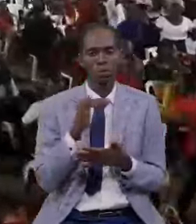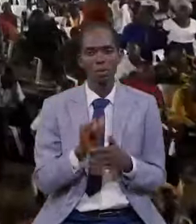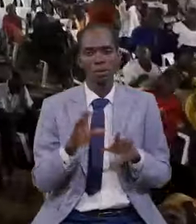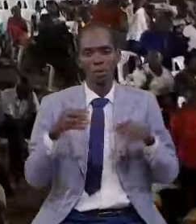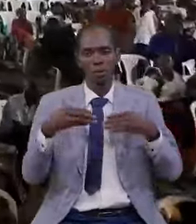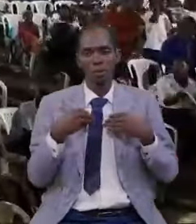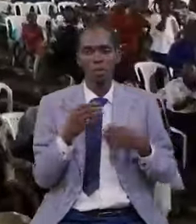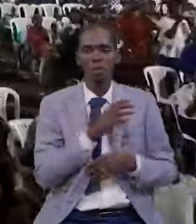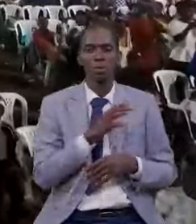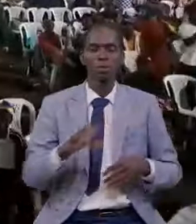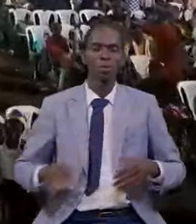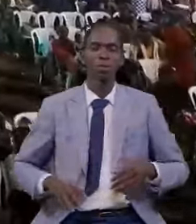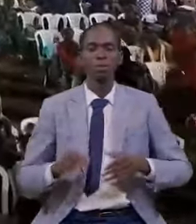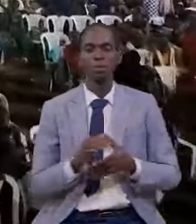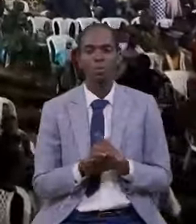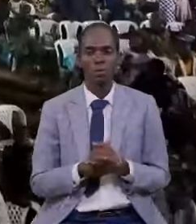up to the roadside.